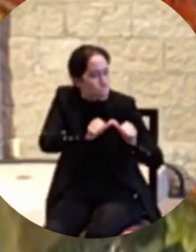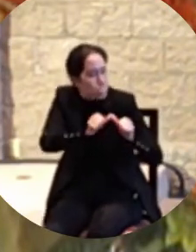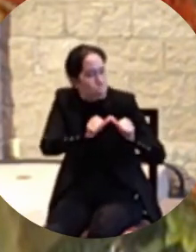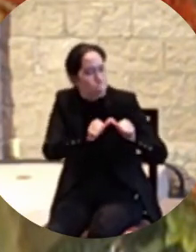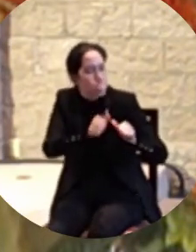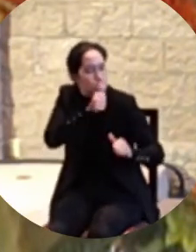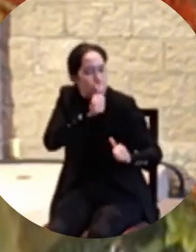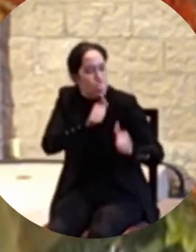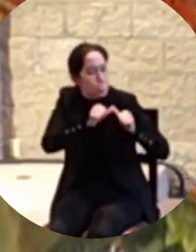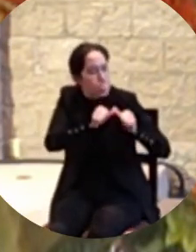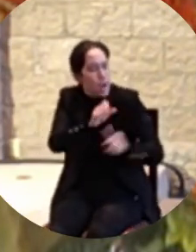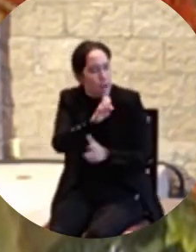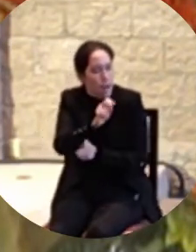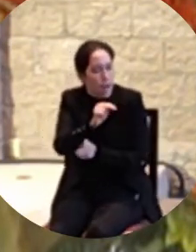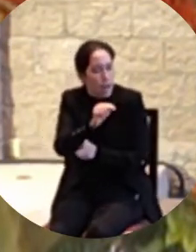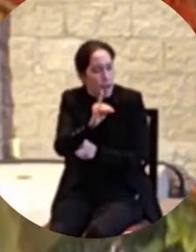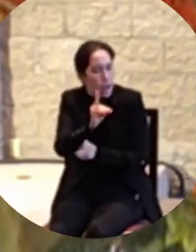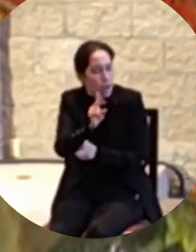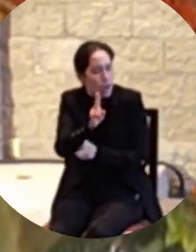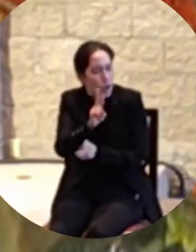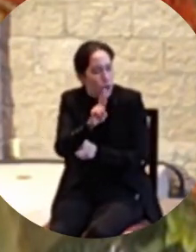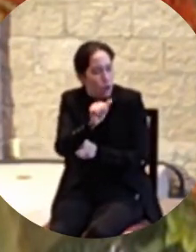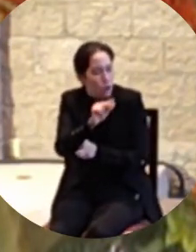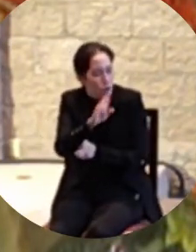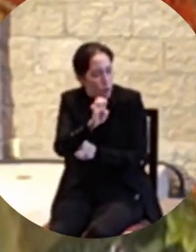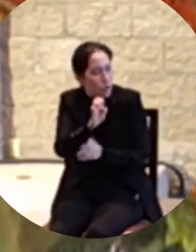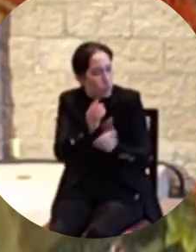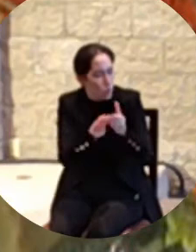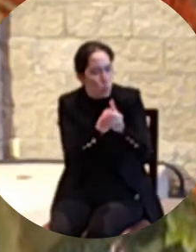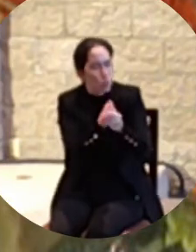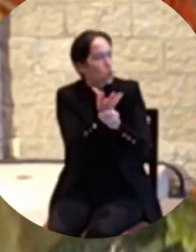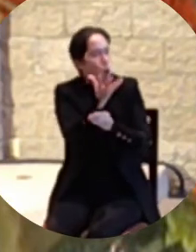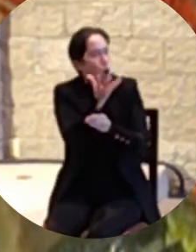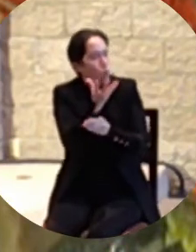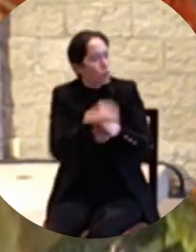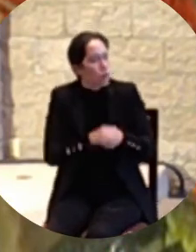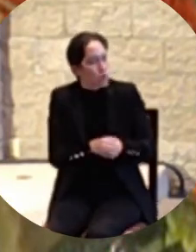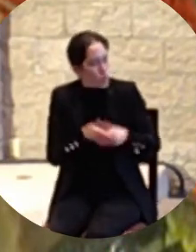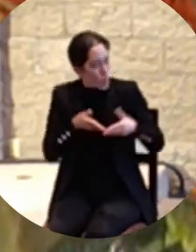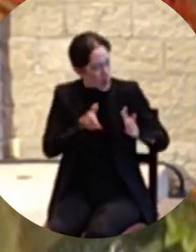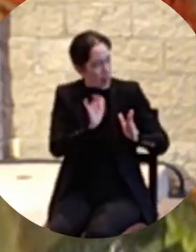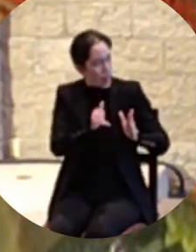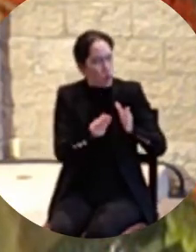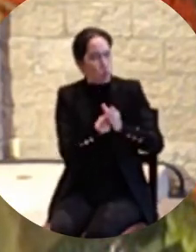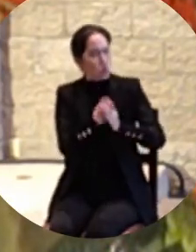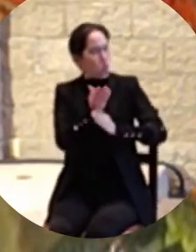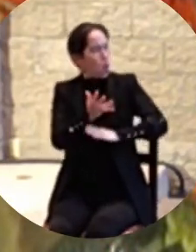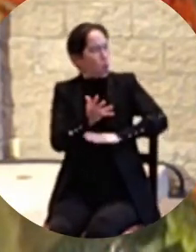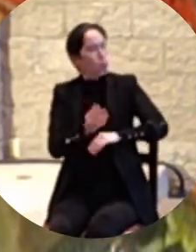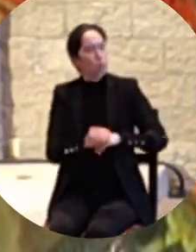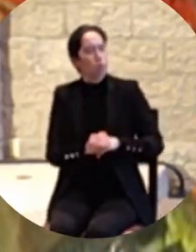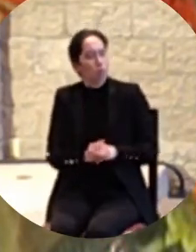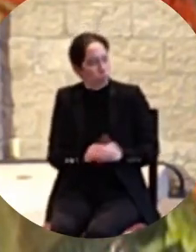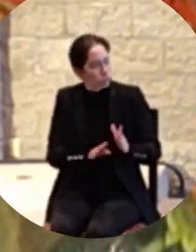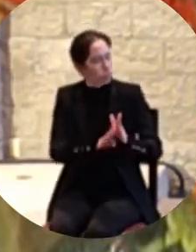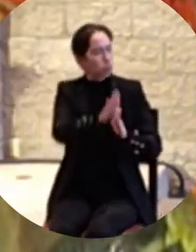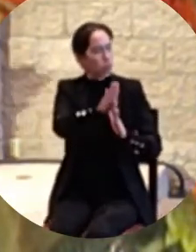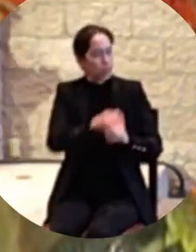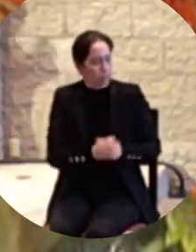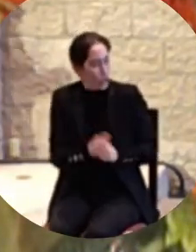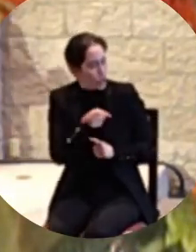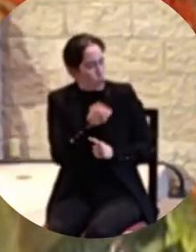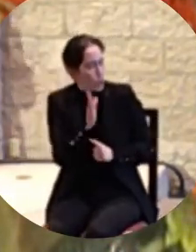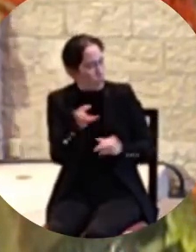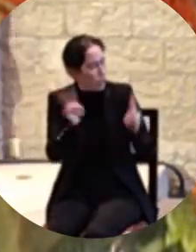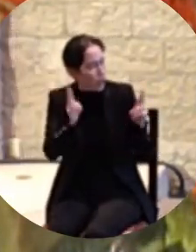in character and ready for anything. So even then, James, the brother of